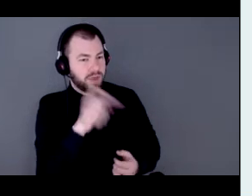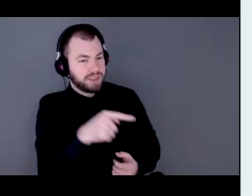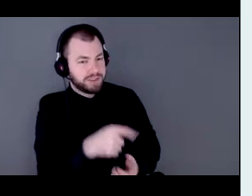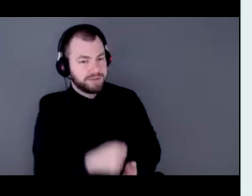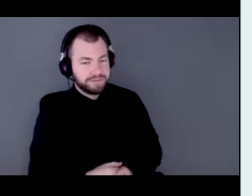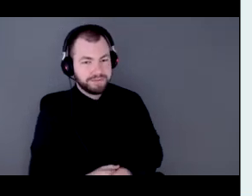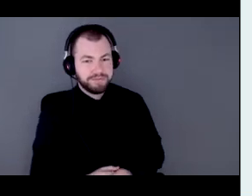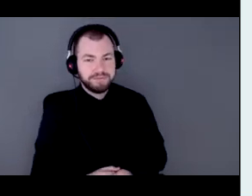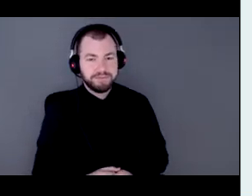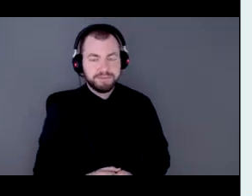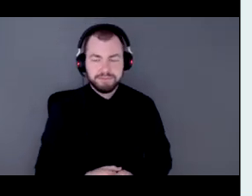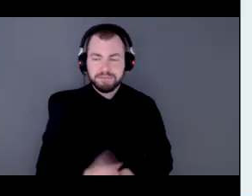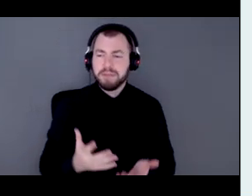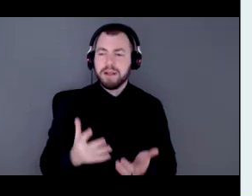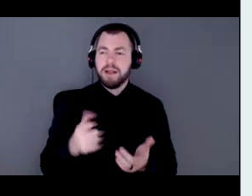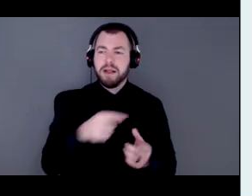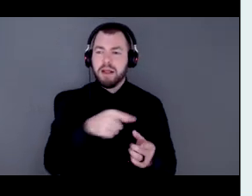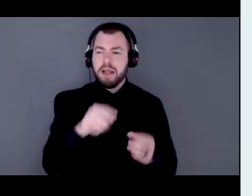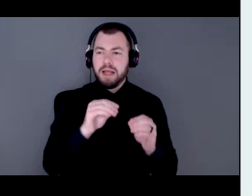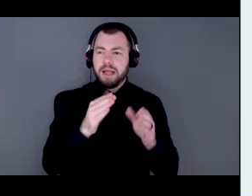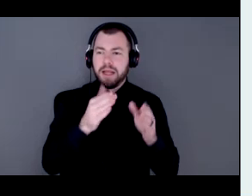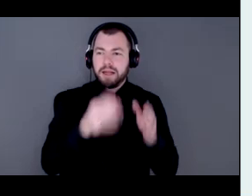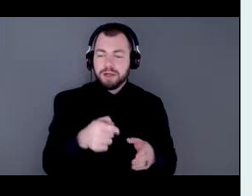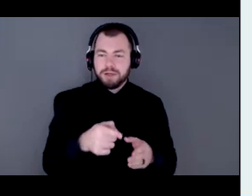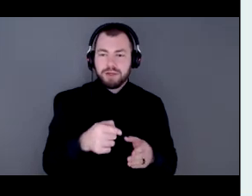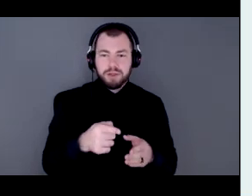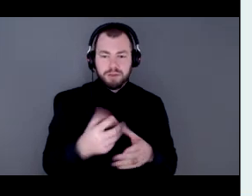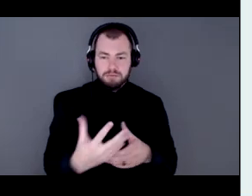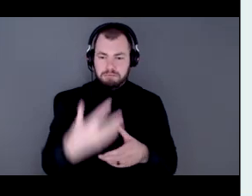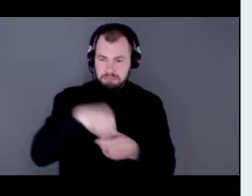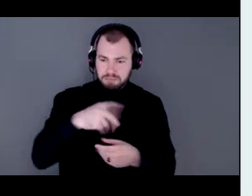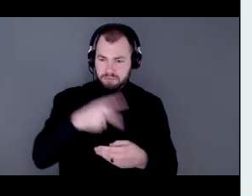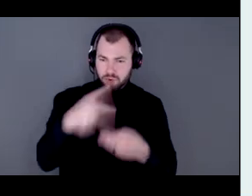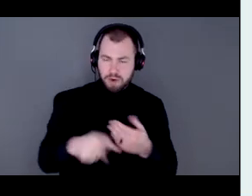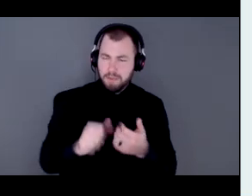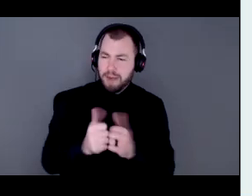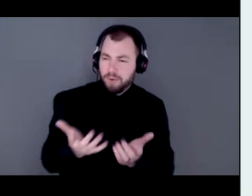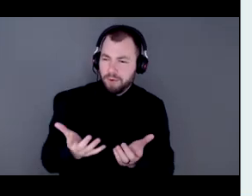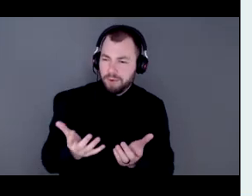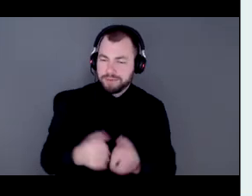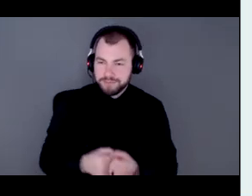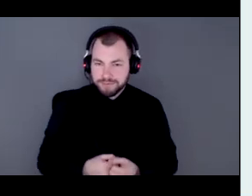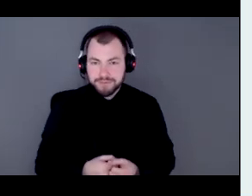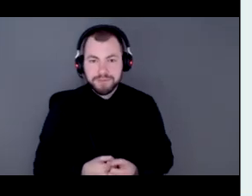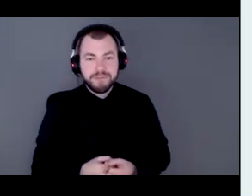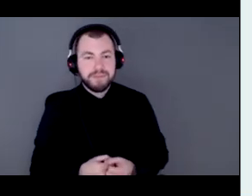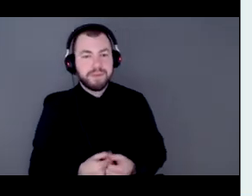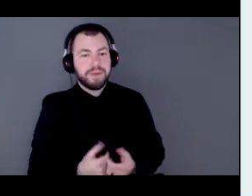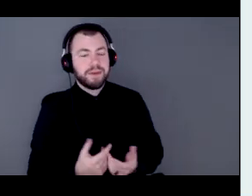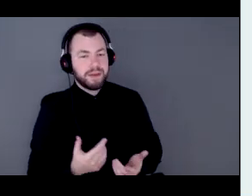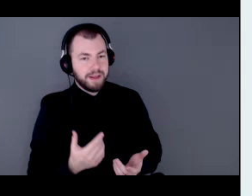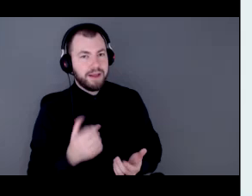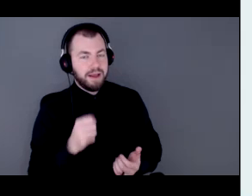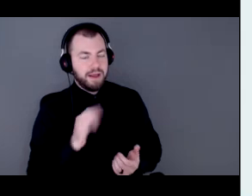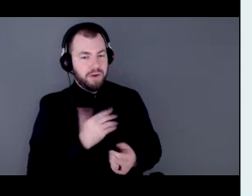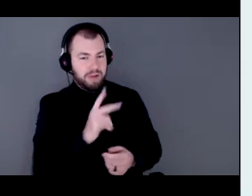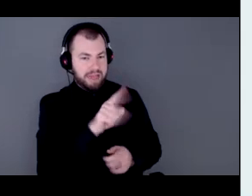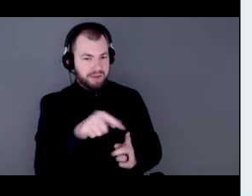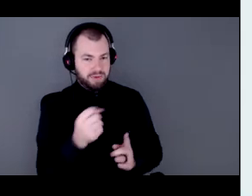How did you get the teachers to participate in the program? I wasn't in on that part, but our education, K through 12